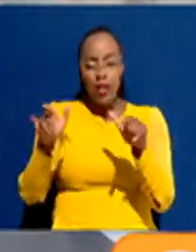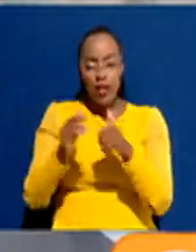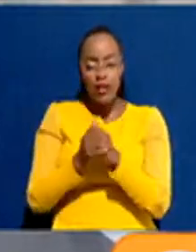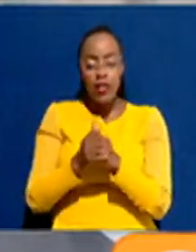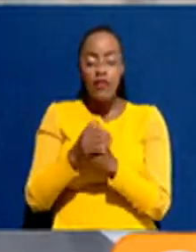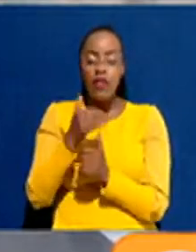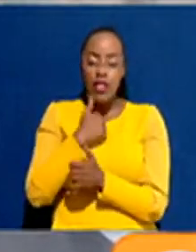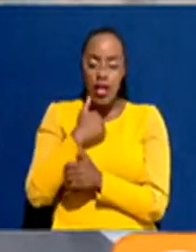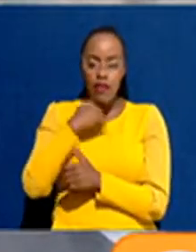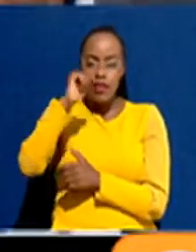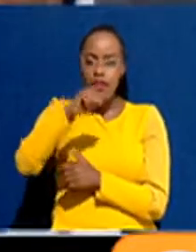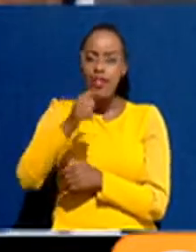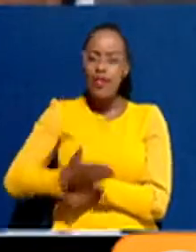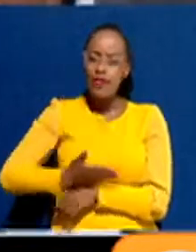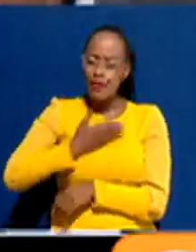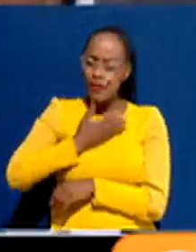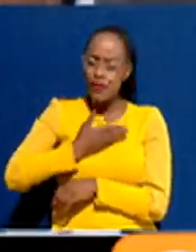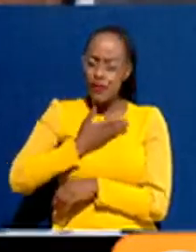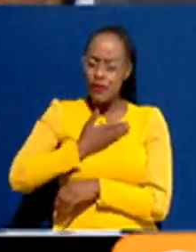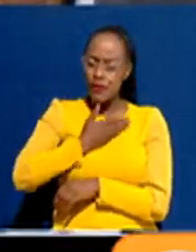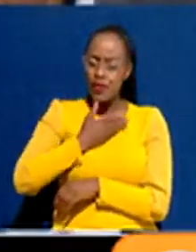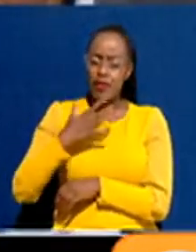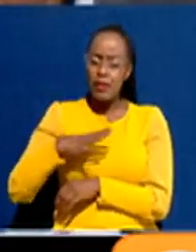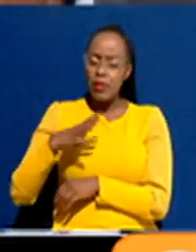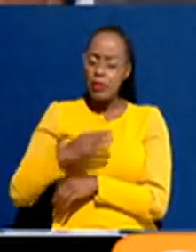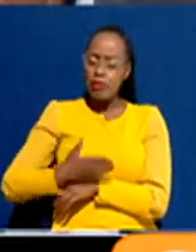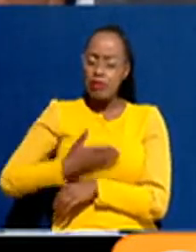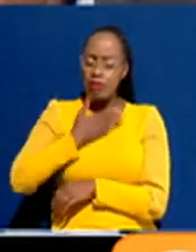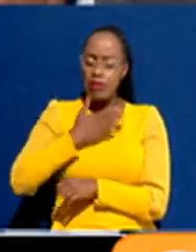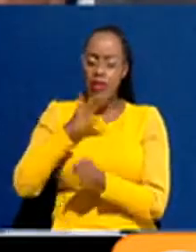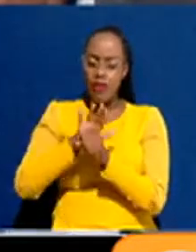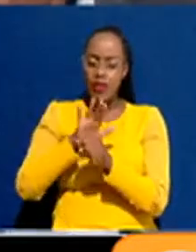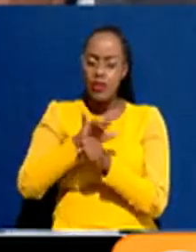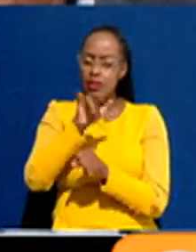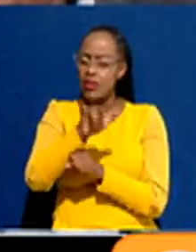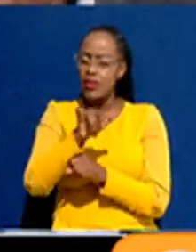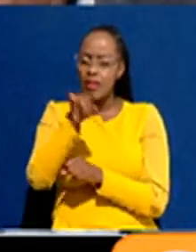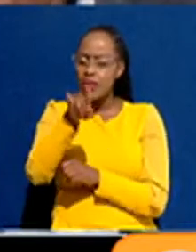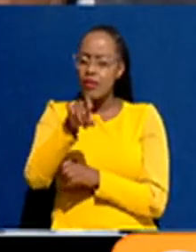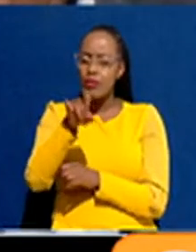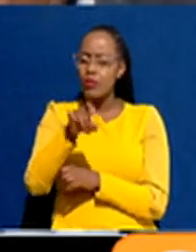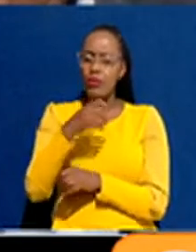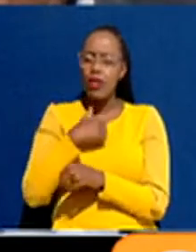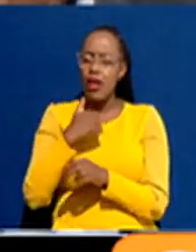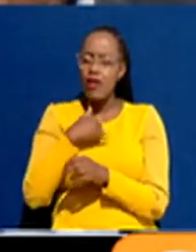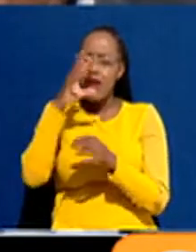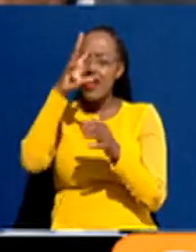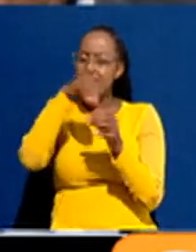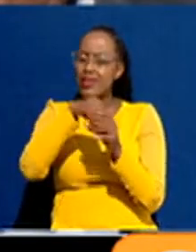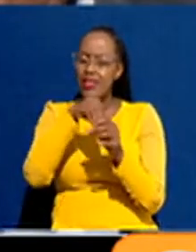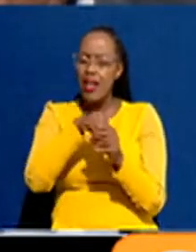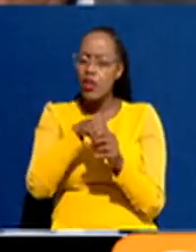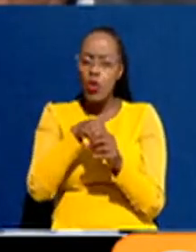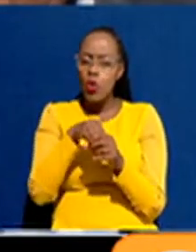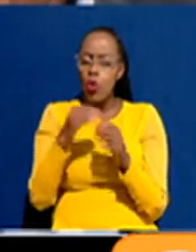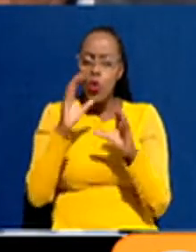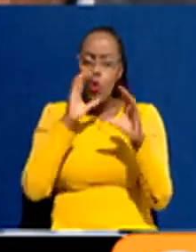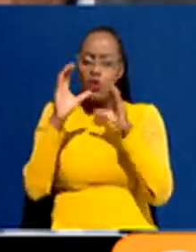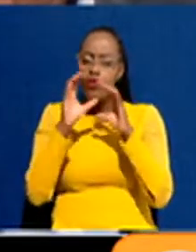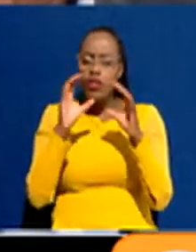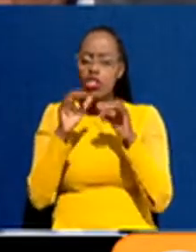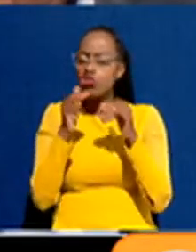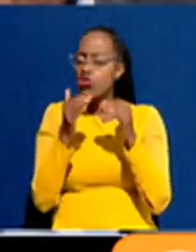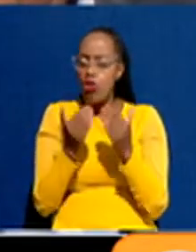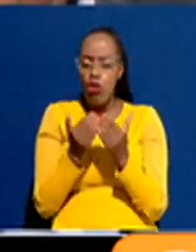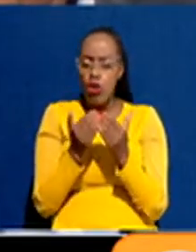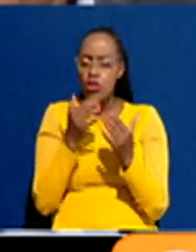there is bitterness indeed, Prof. And shouldn't this be an internal conversation that